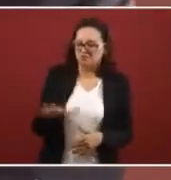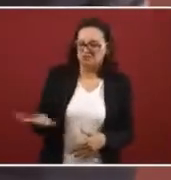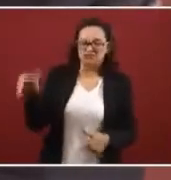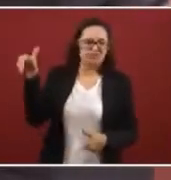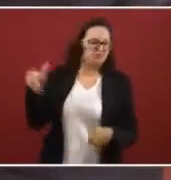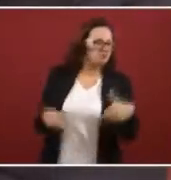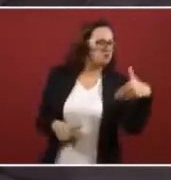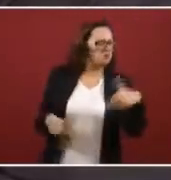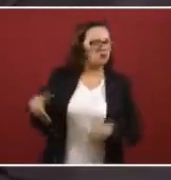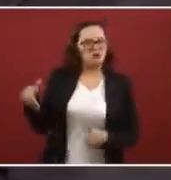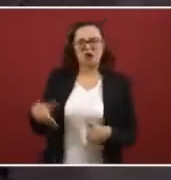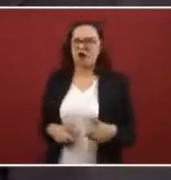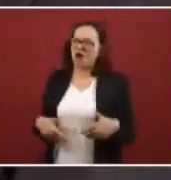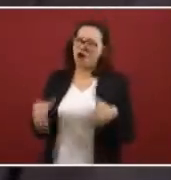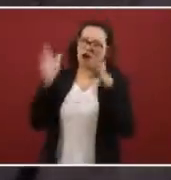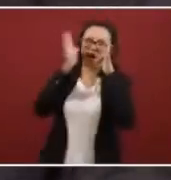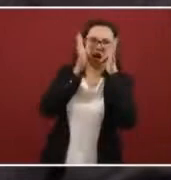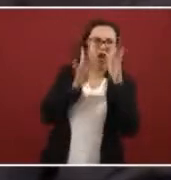them. In fact,